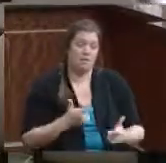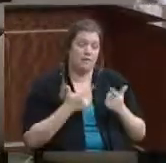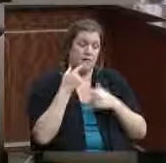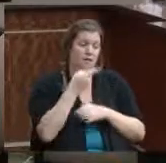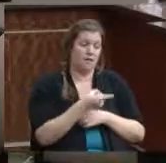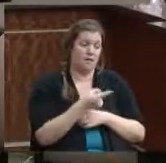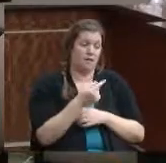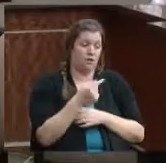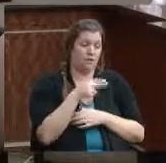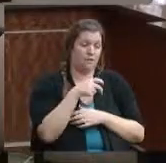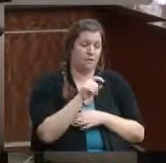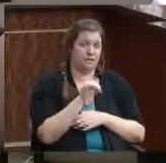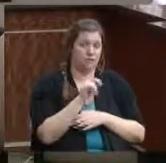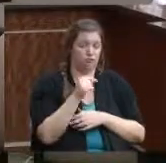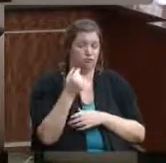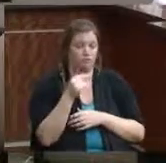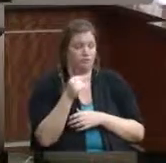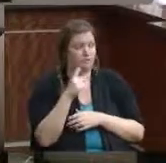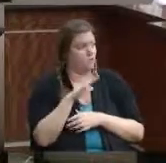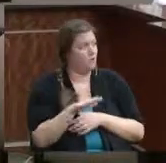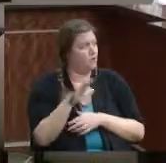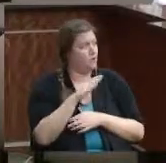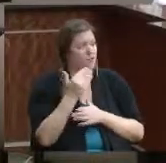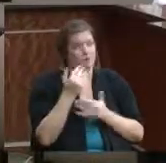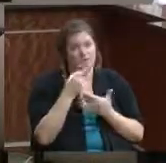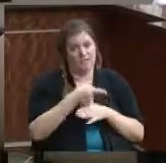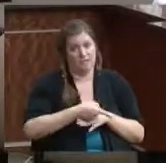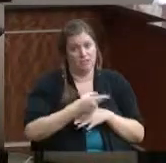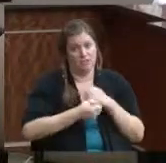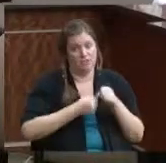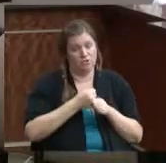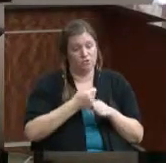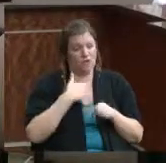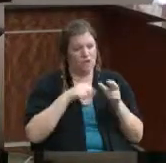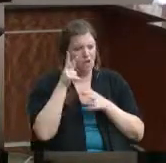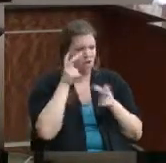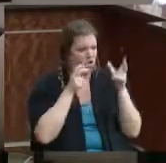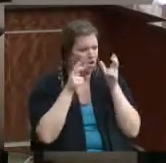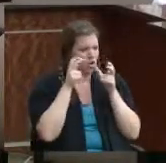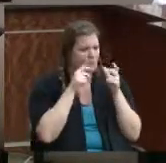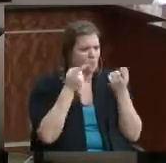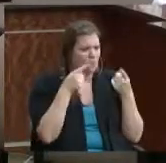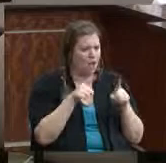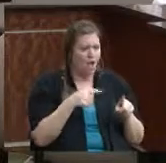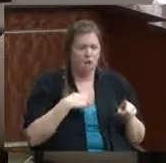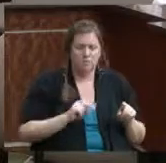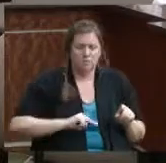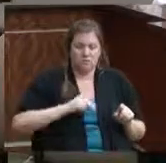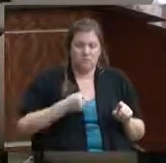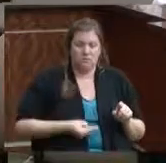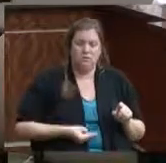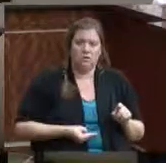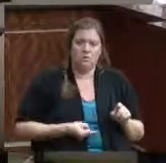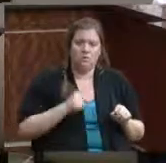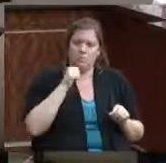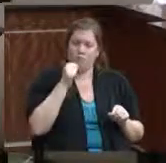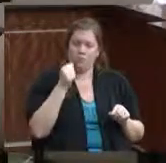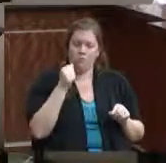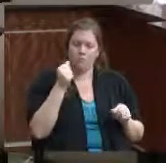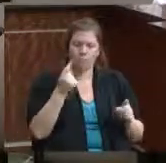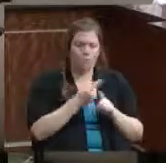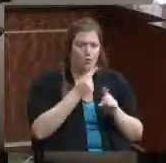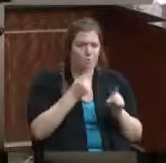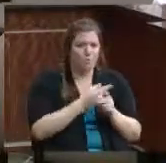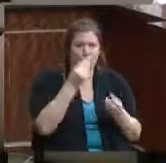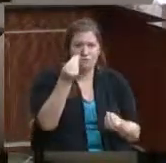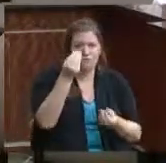of Patuxent Greens community for over 15 years. And when I heard of this, I was very upset that we were not properly informed